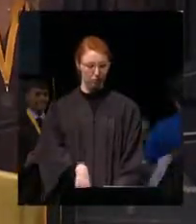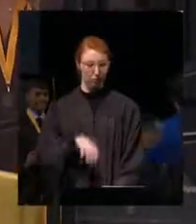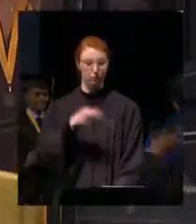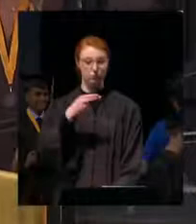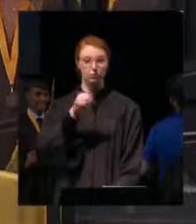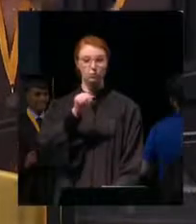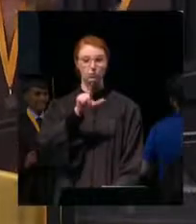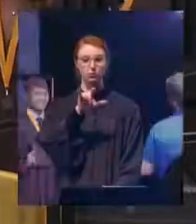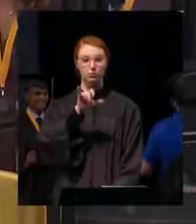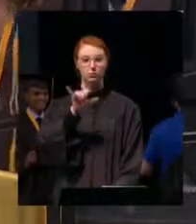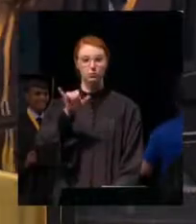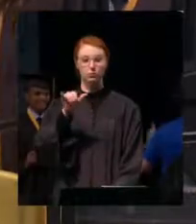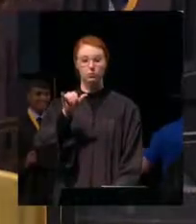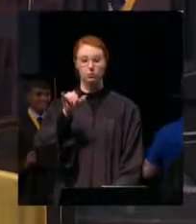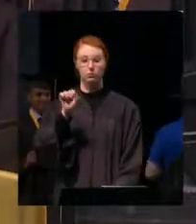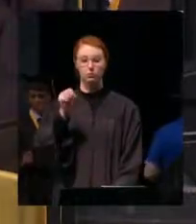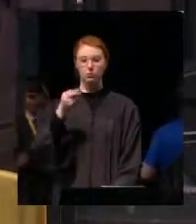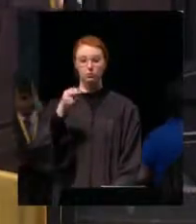Haley Sheik.